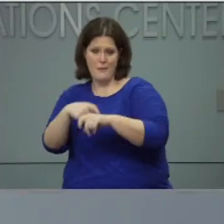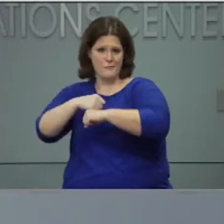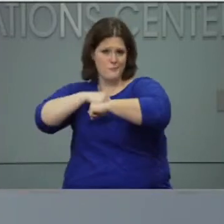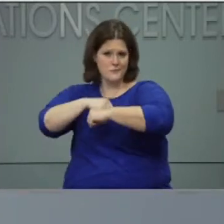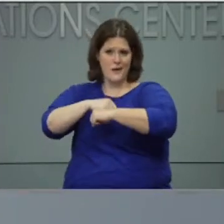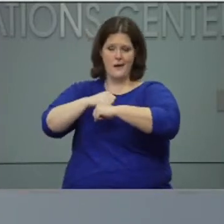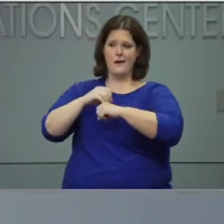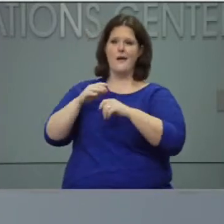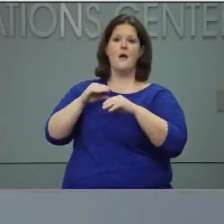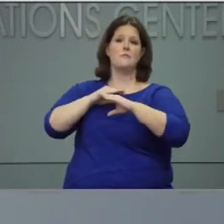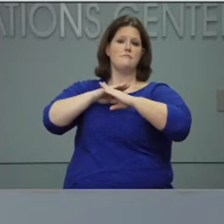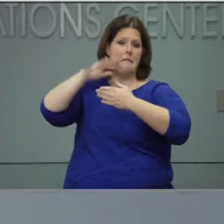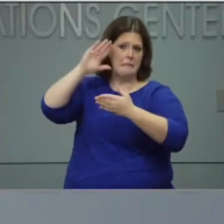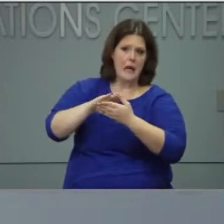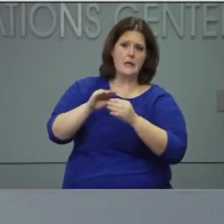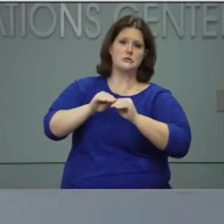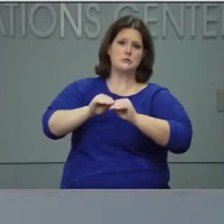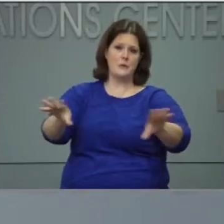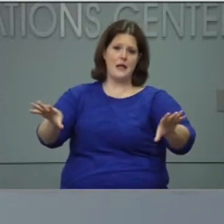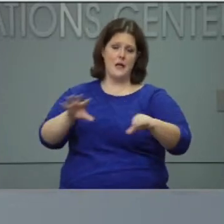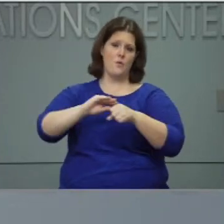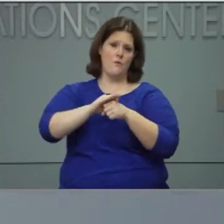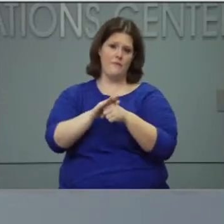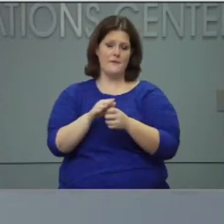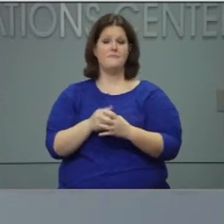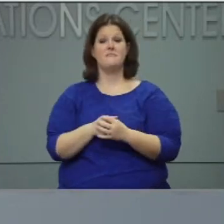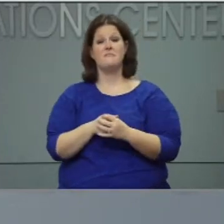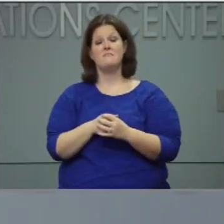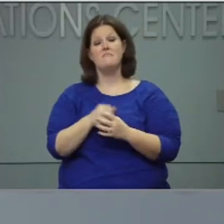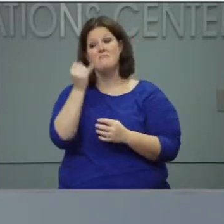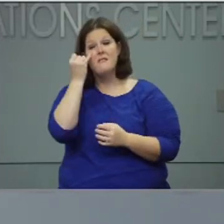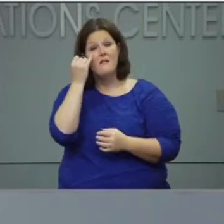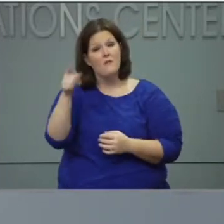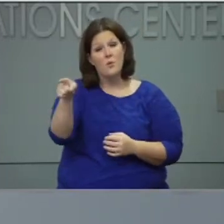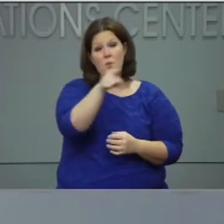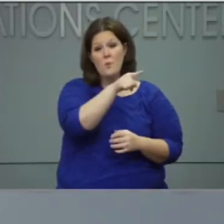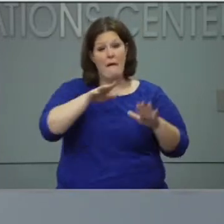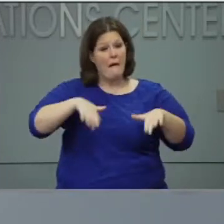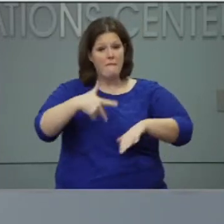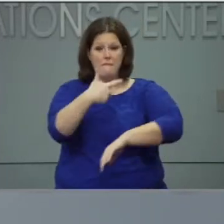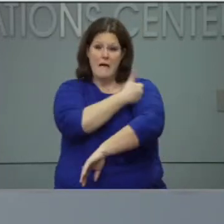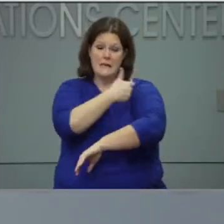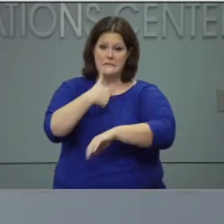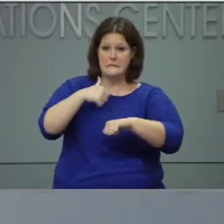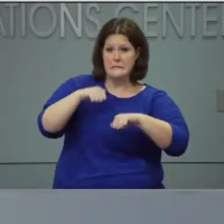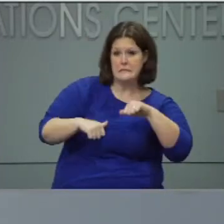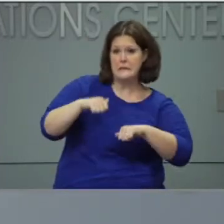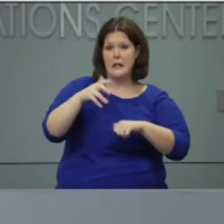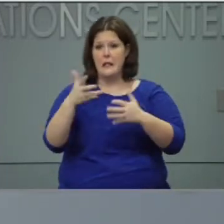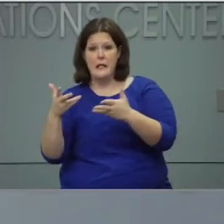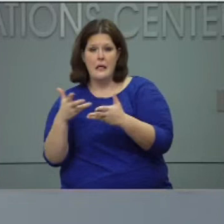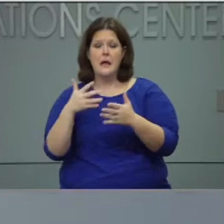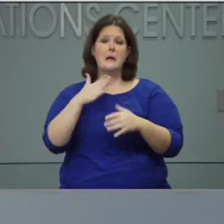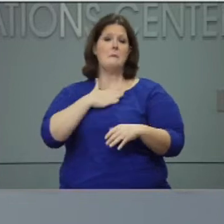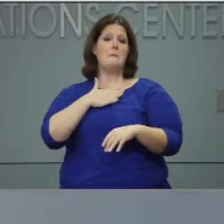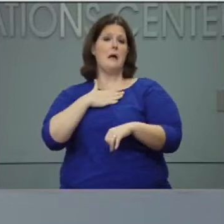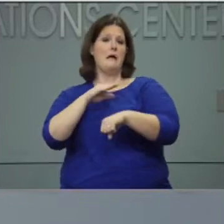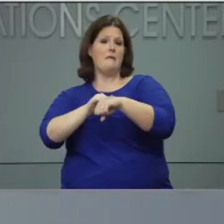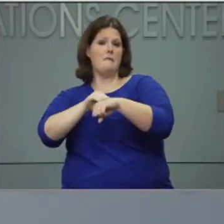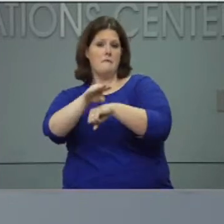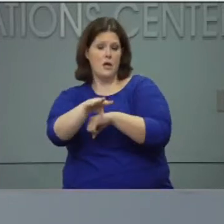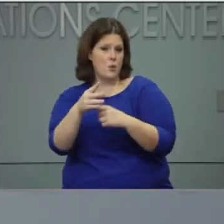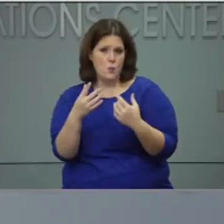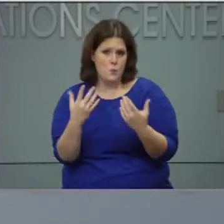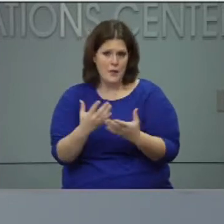virus. To the people who haven't gotten vaccinated yet and are unsure, I would say that you